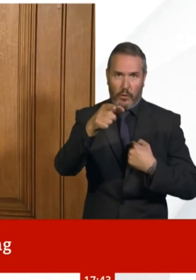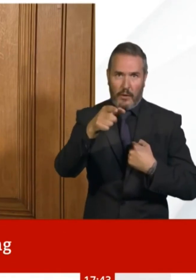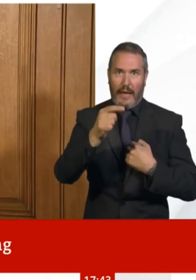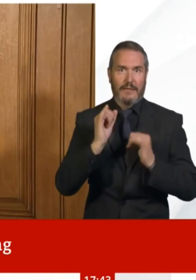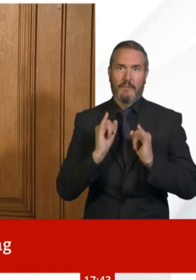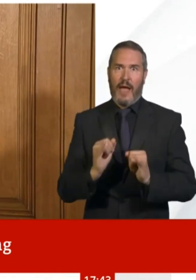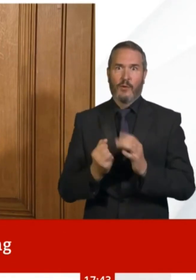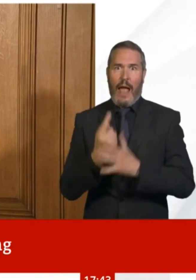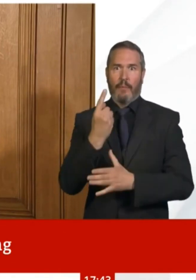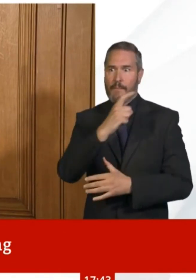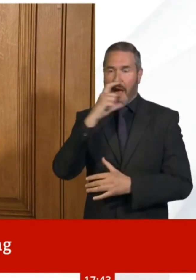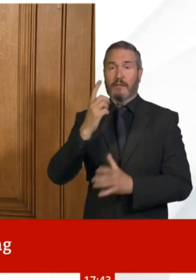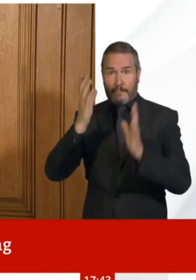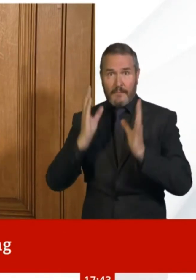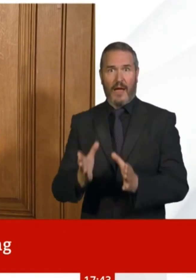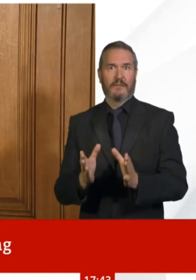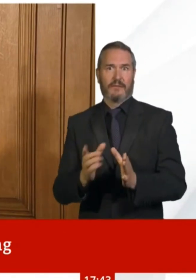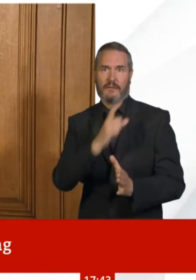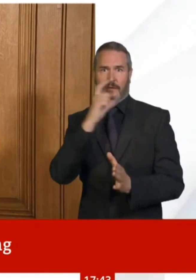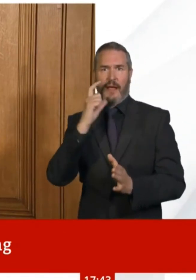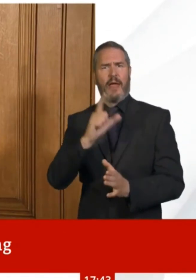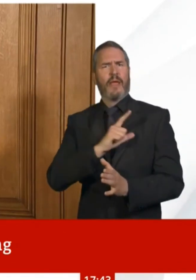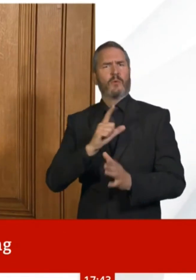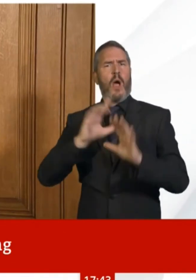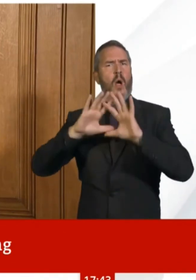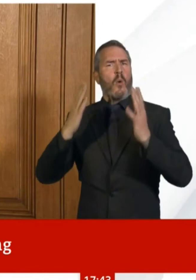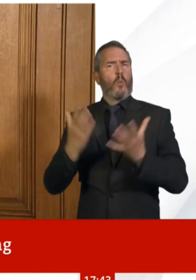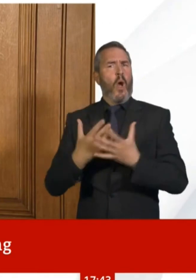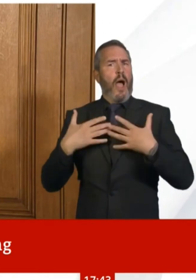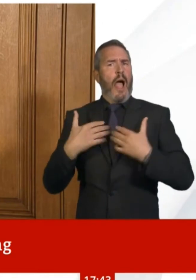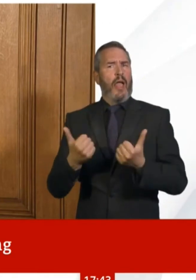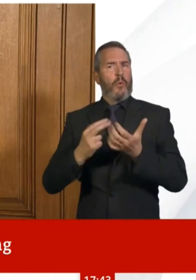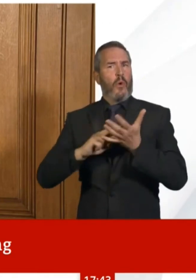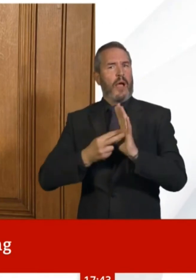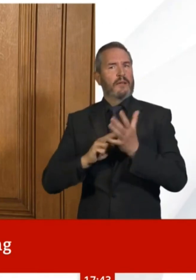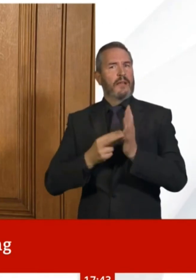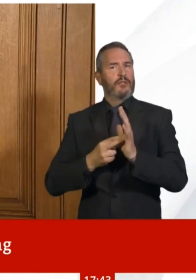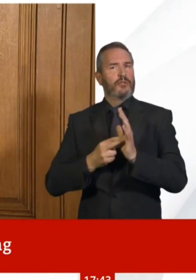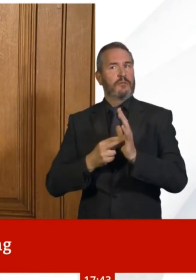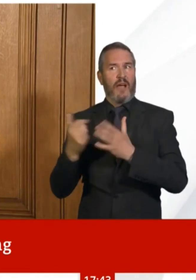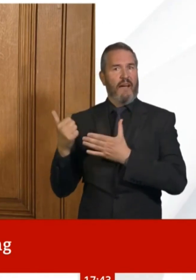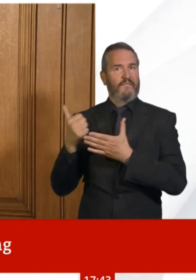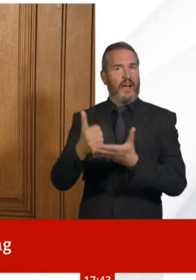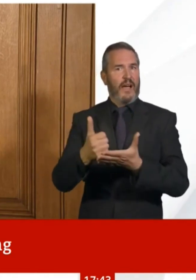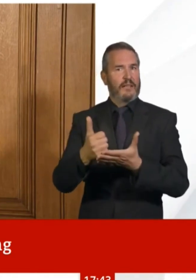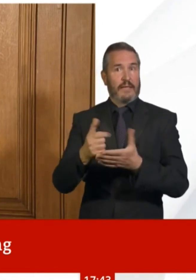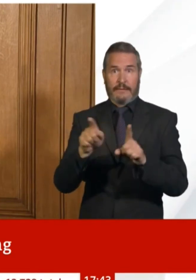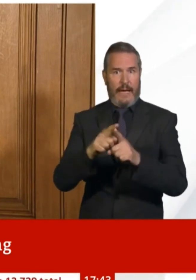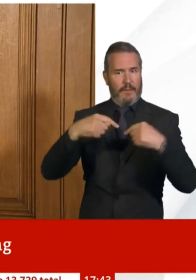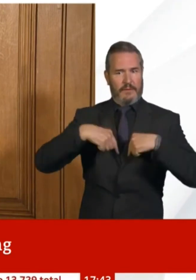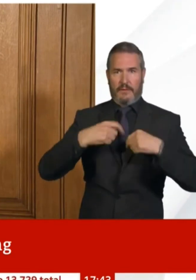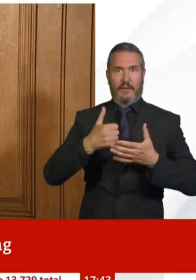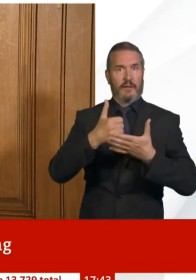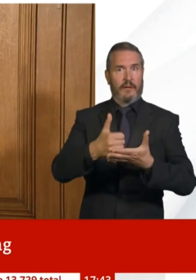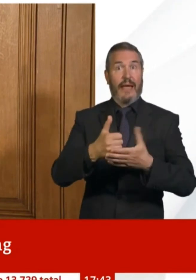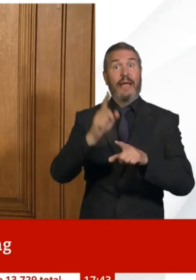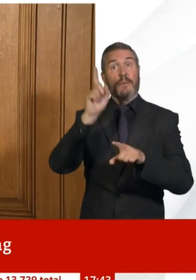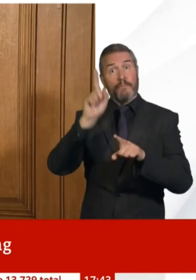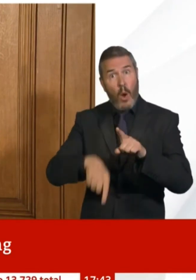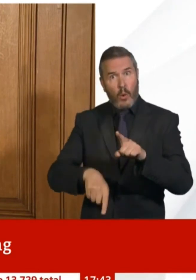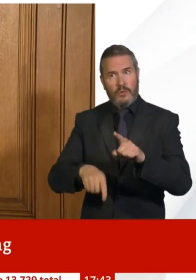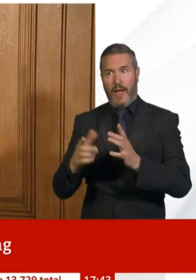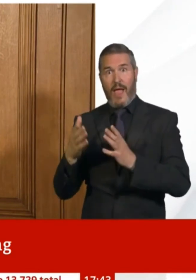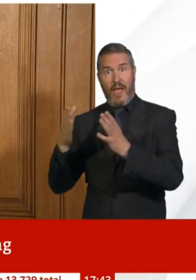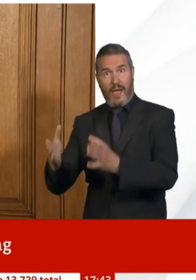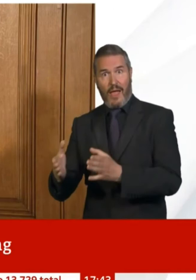thing to happen. And that's one of the reasons why the World Health Organization reiterated its advice that in most settings,